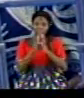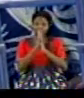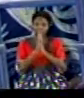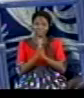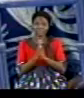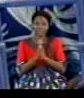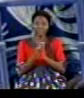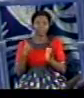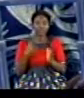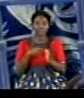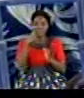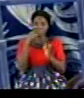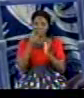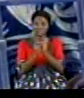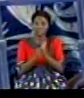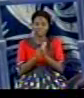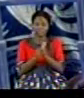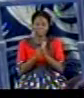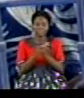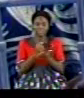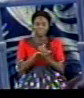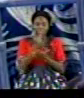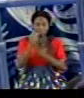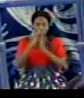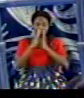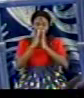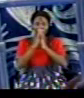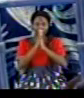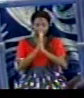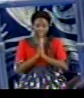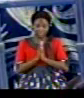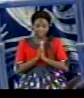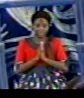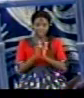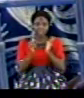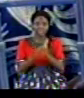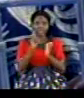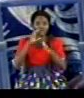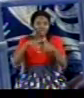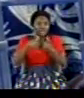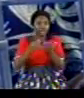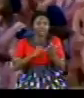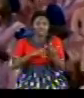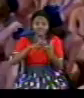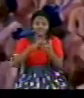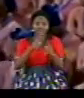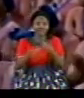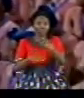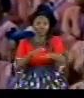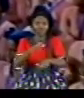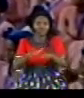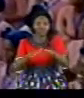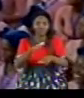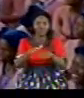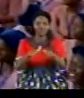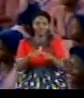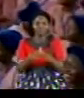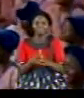said, amen. That is why I start to walk. The last